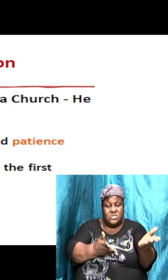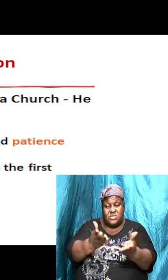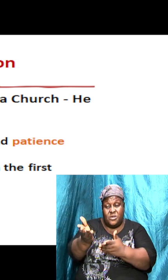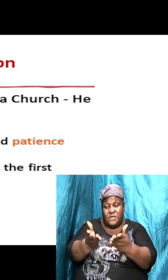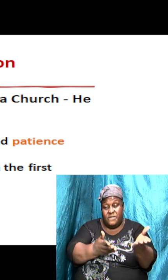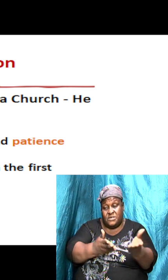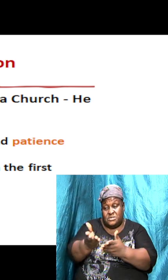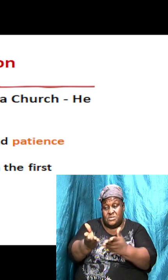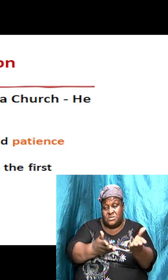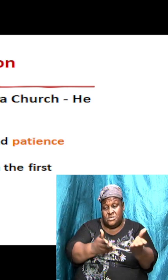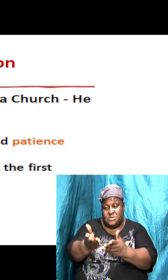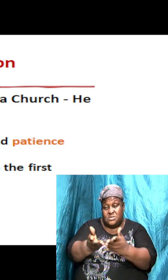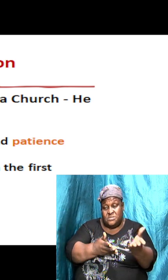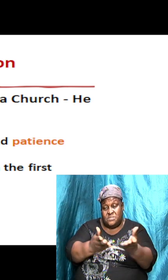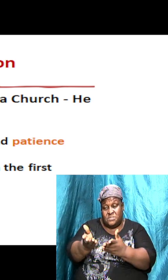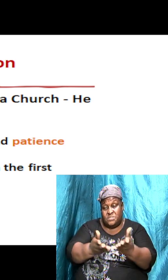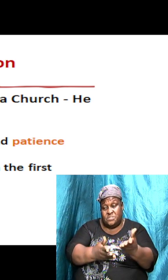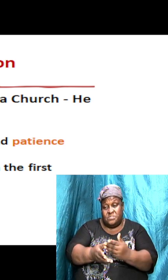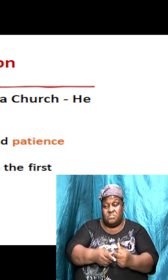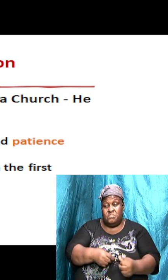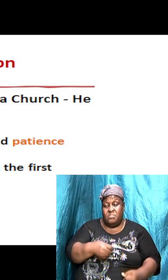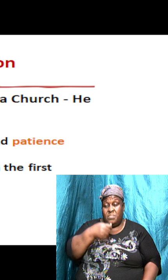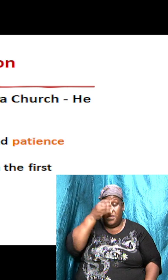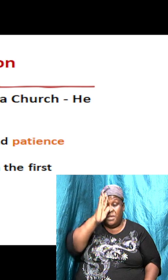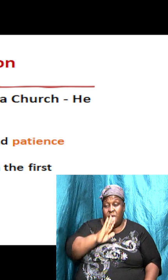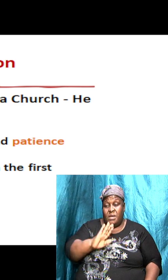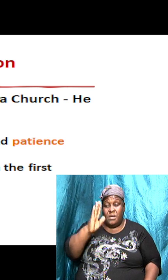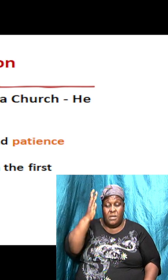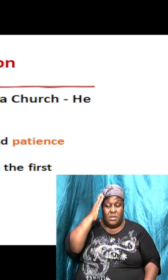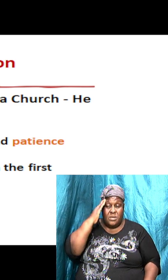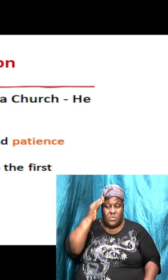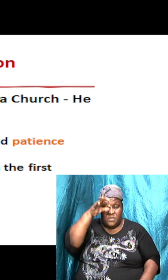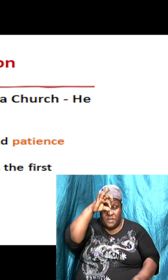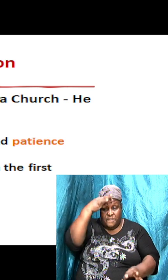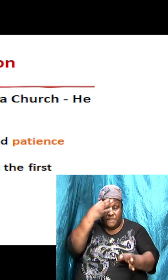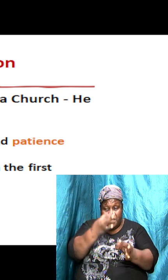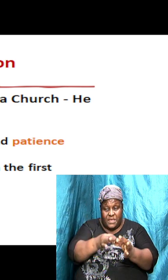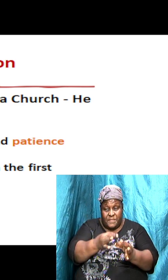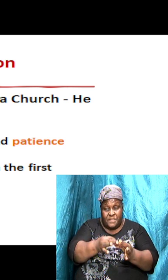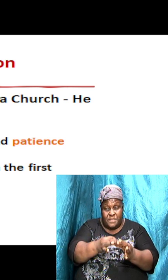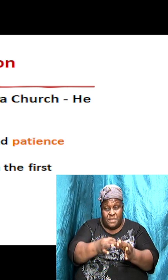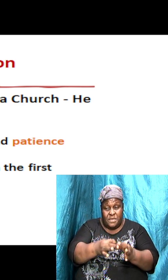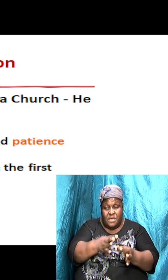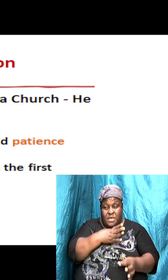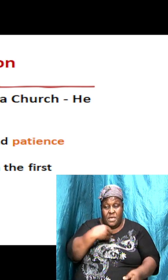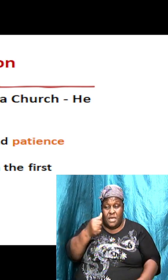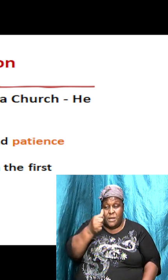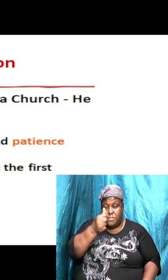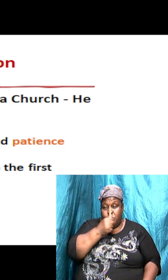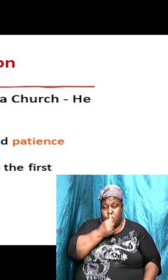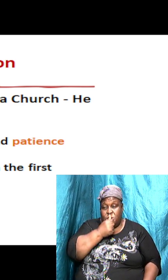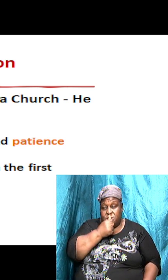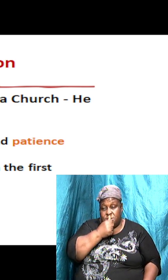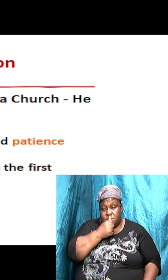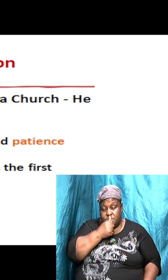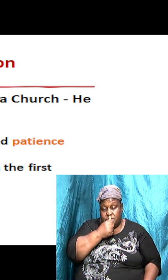He knows their service. He knows their faith.